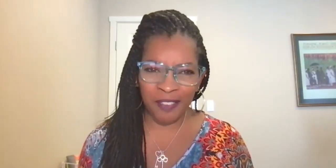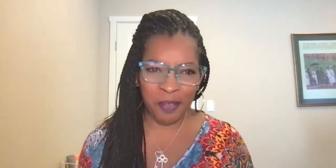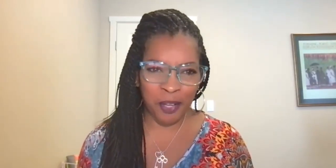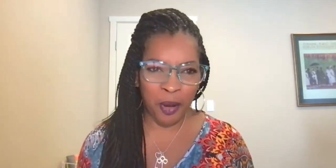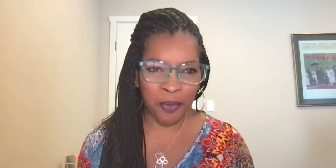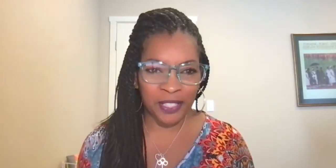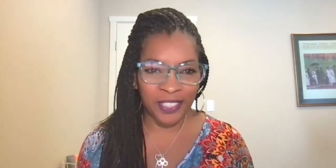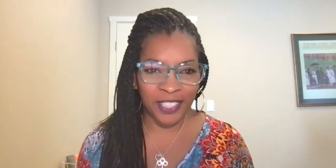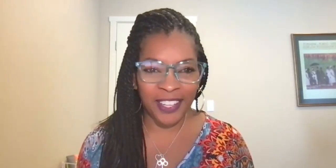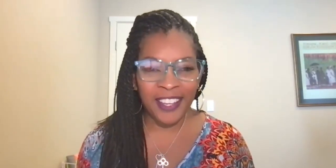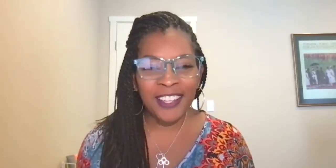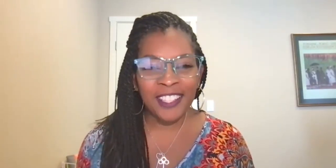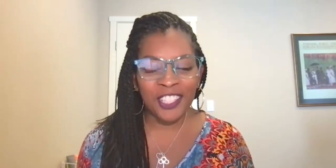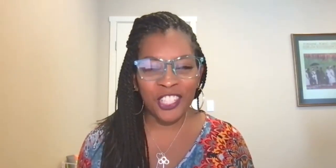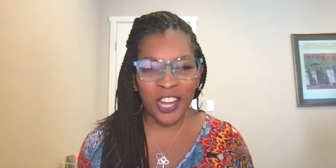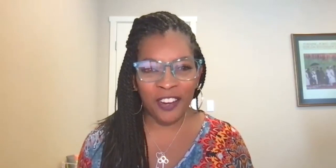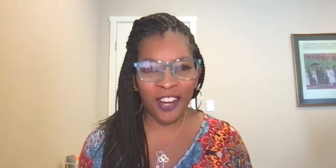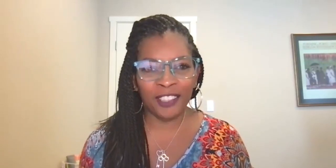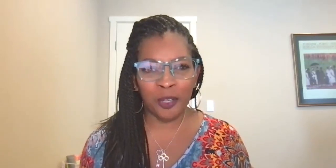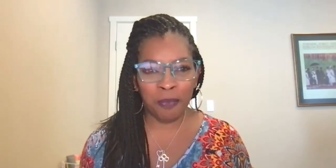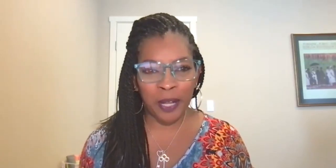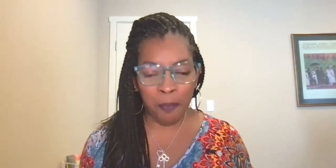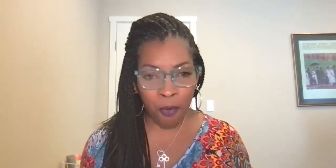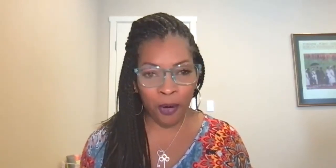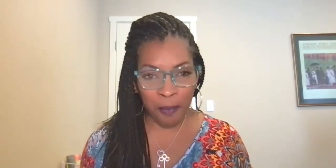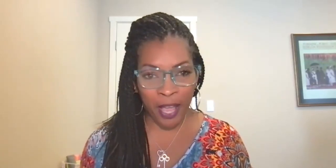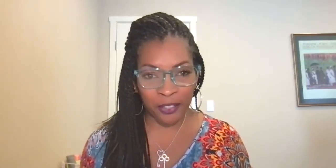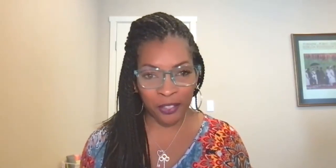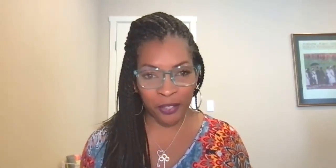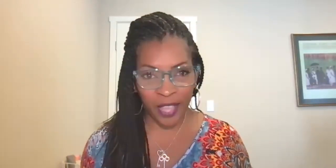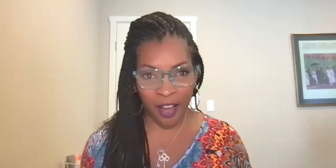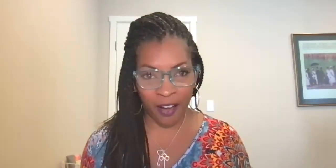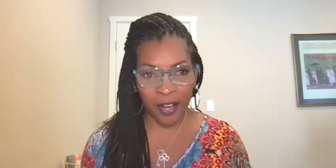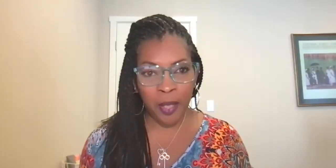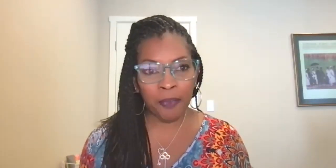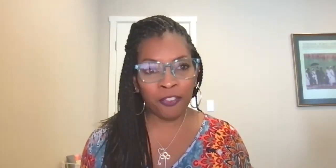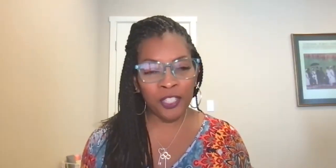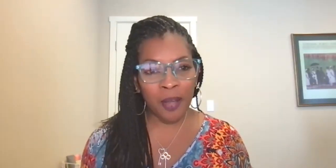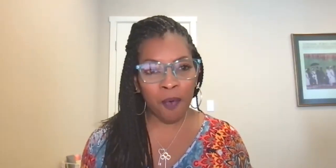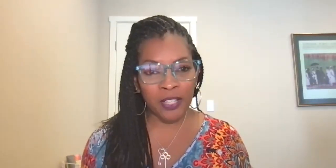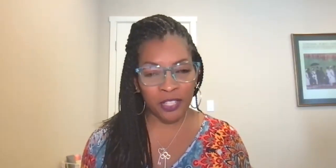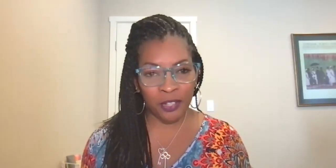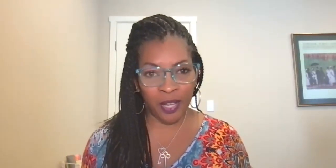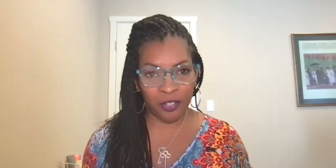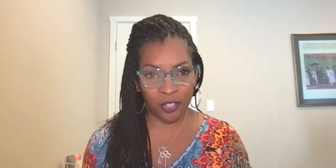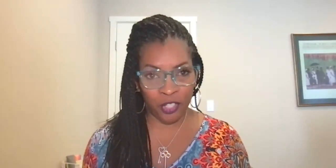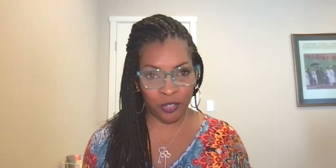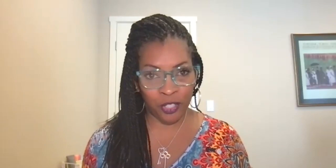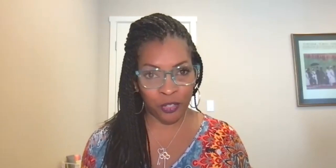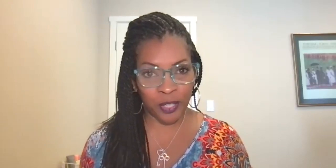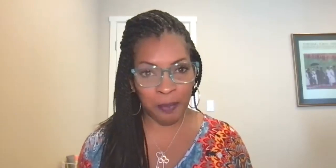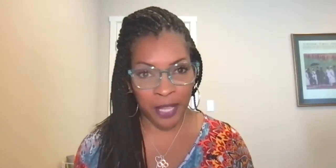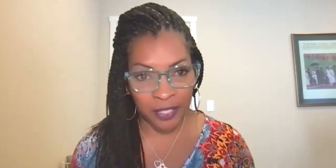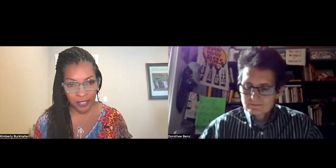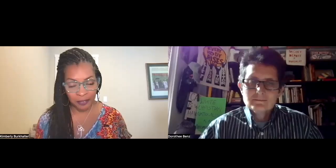and give them an opportunity to share a little bit more about who they are. But first, I want to introduce you